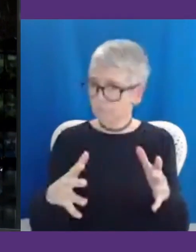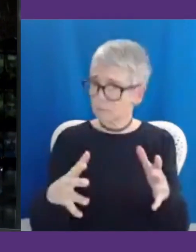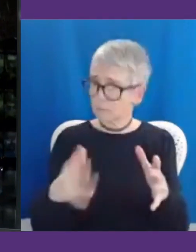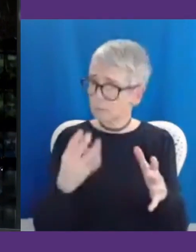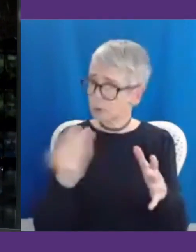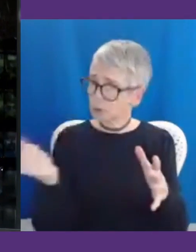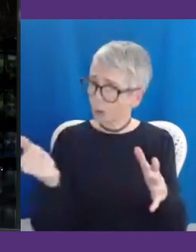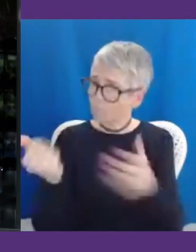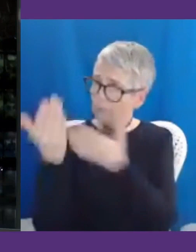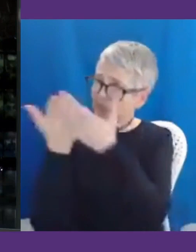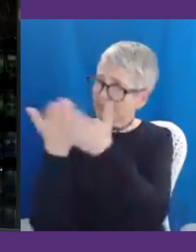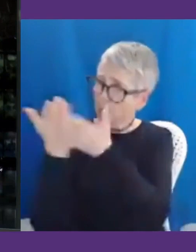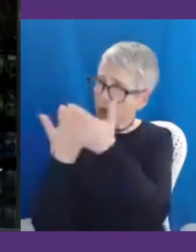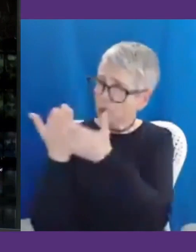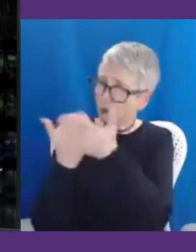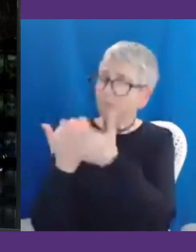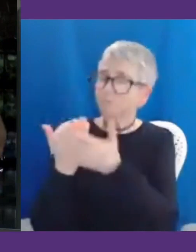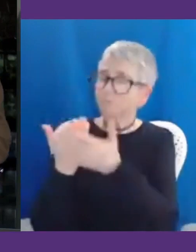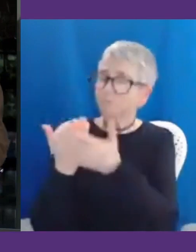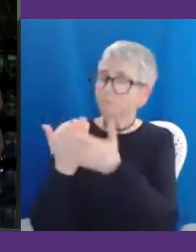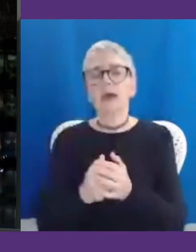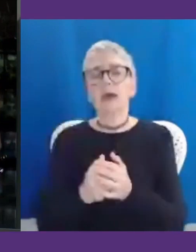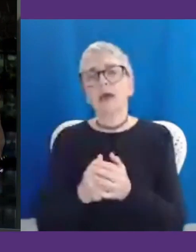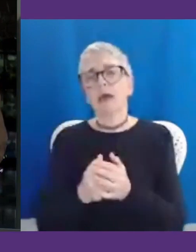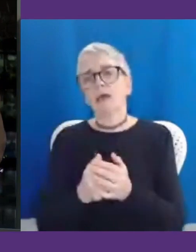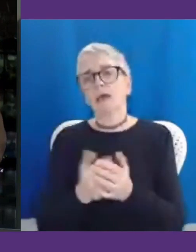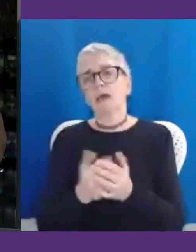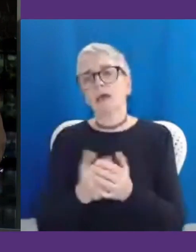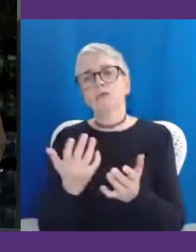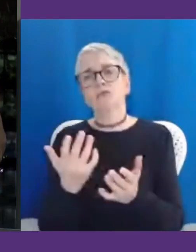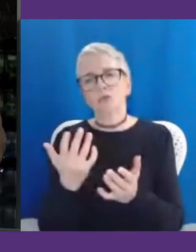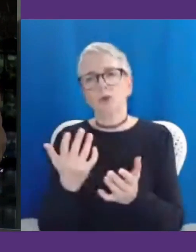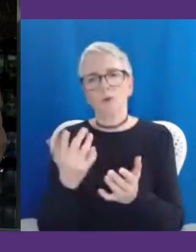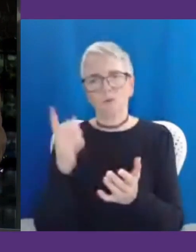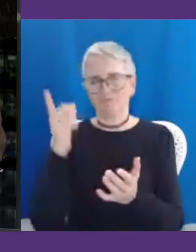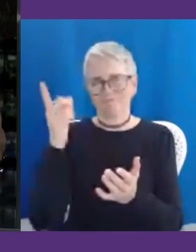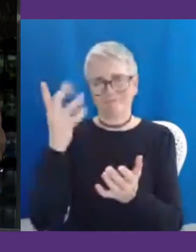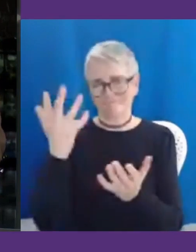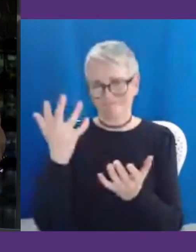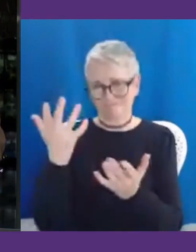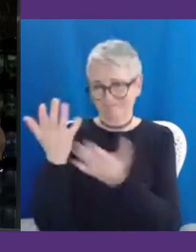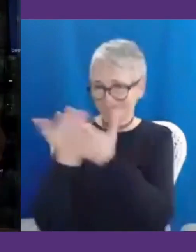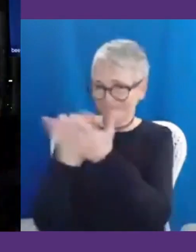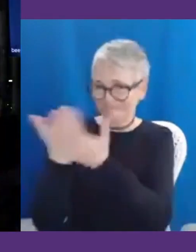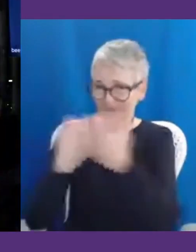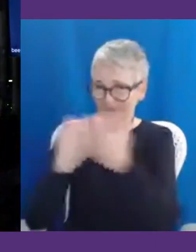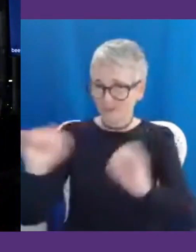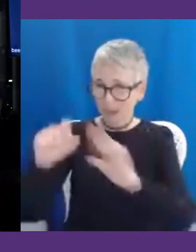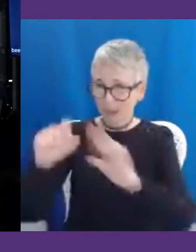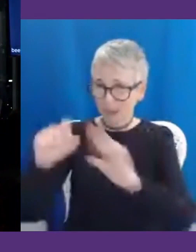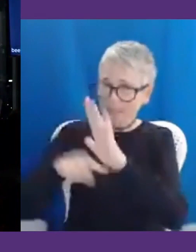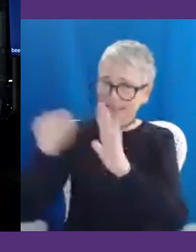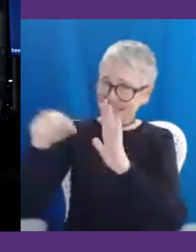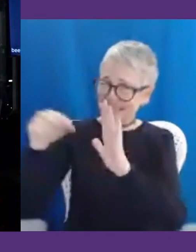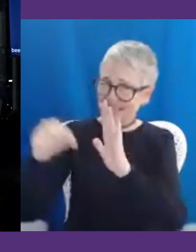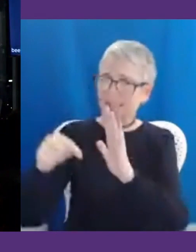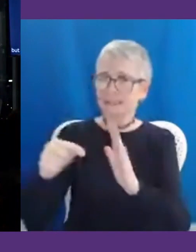been on the increase recently, but it hasn't been present in policy discussion to date.